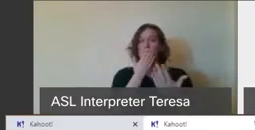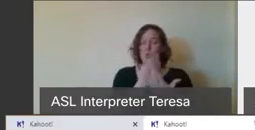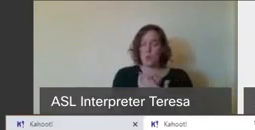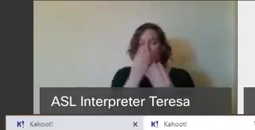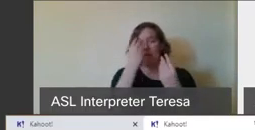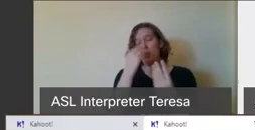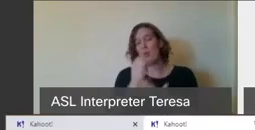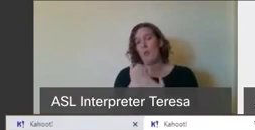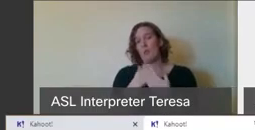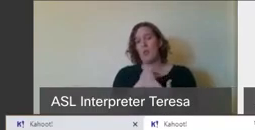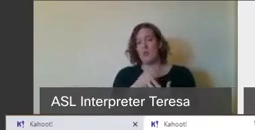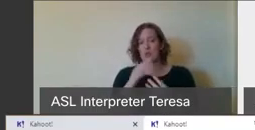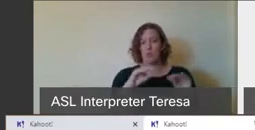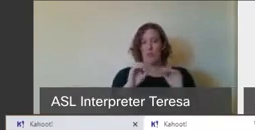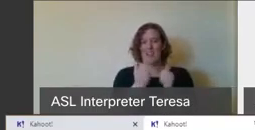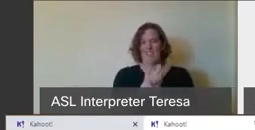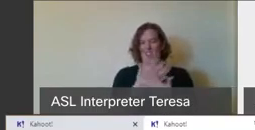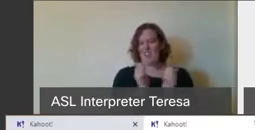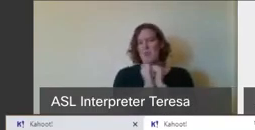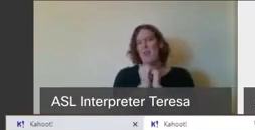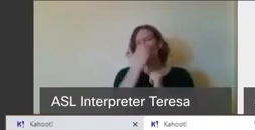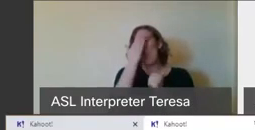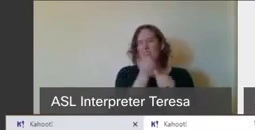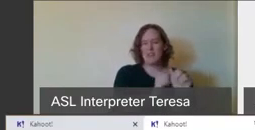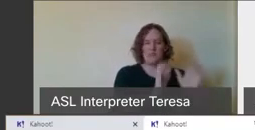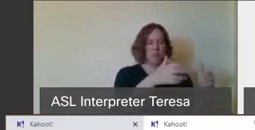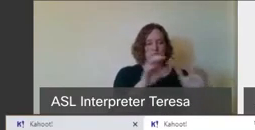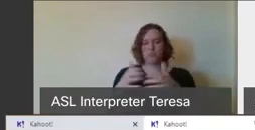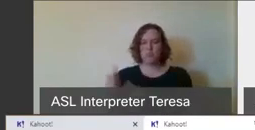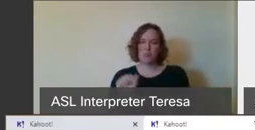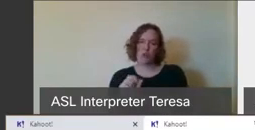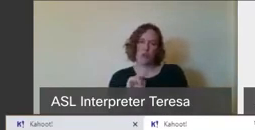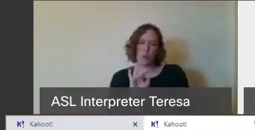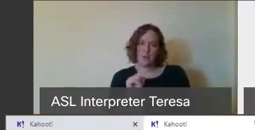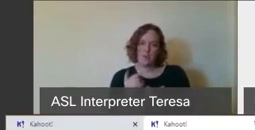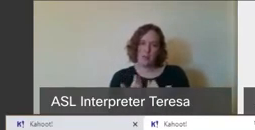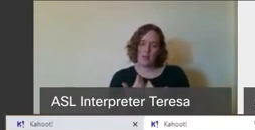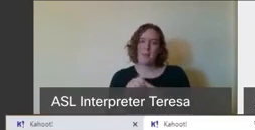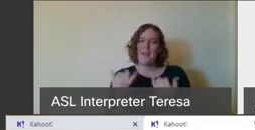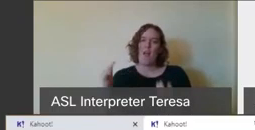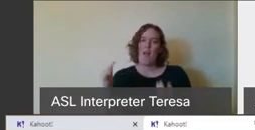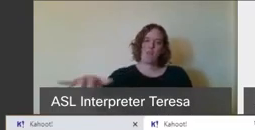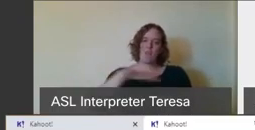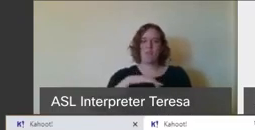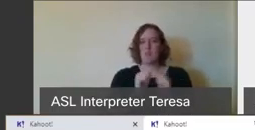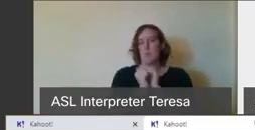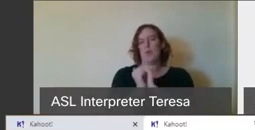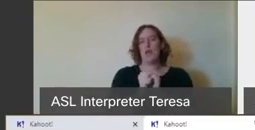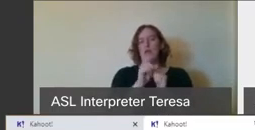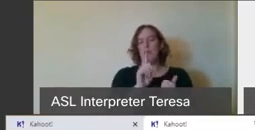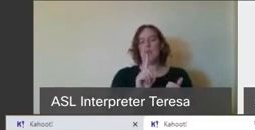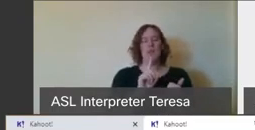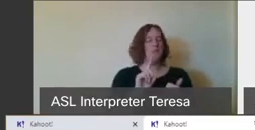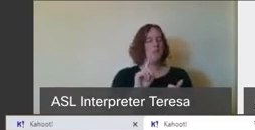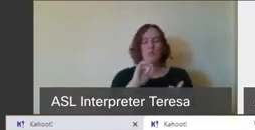together. And, you know, we kind of work in our own units, but to see it all come together this way is a special kudos to the whole town hall